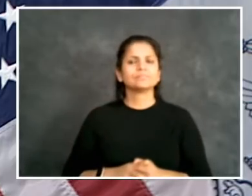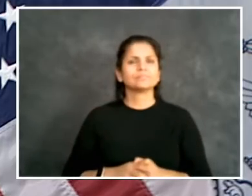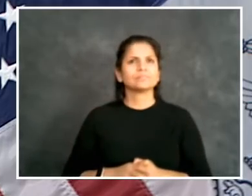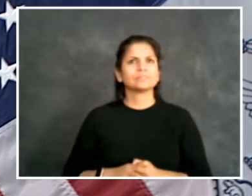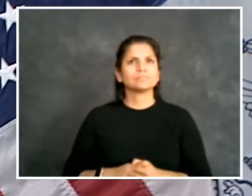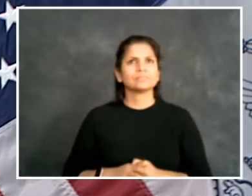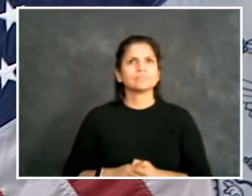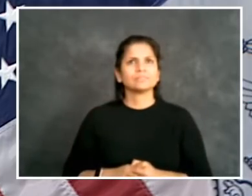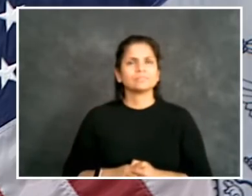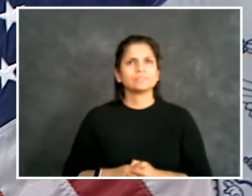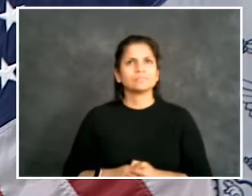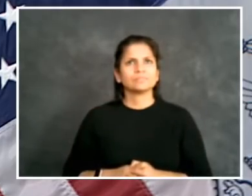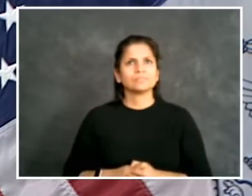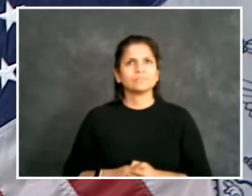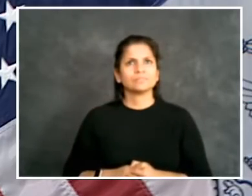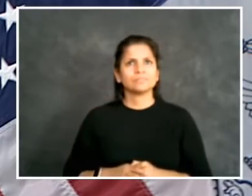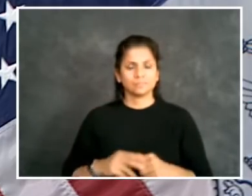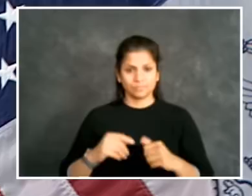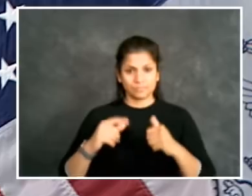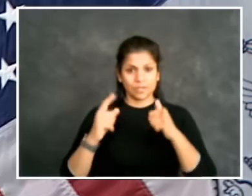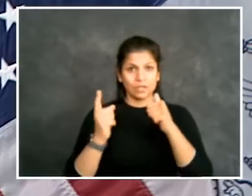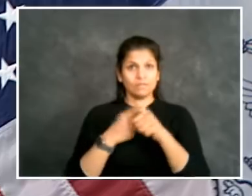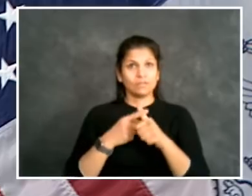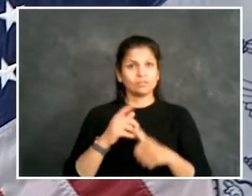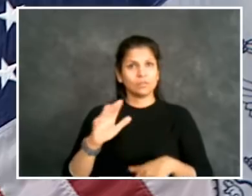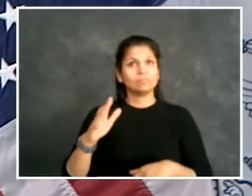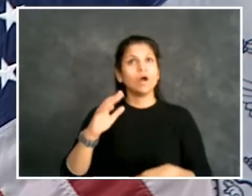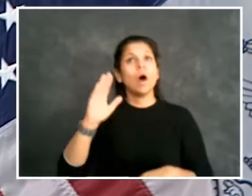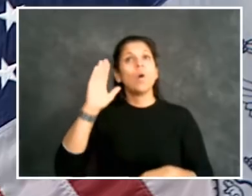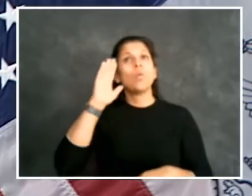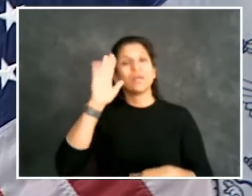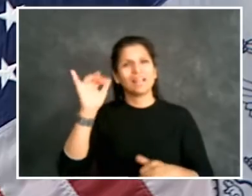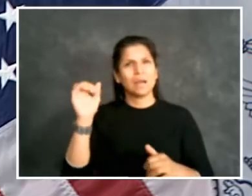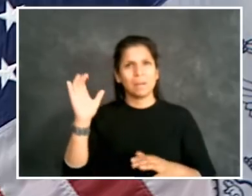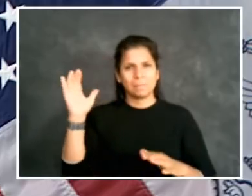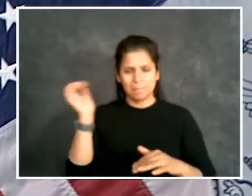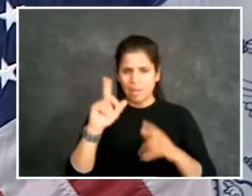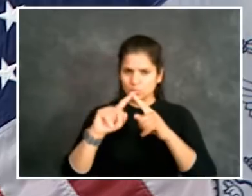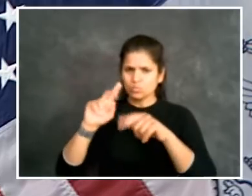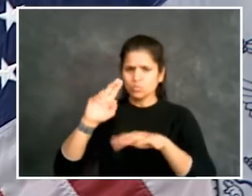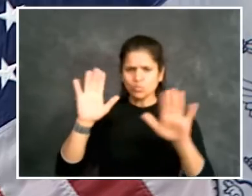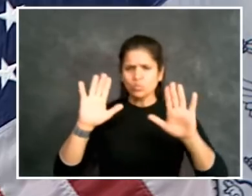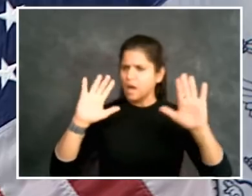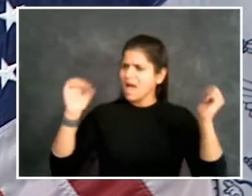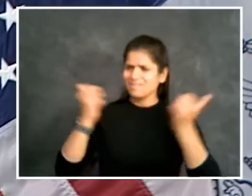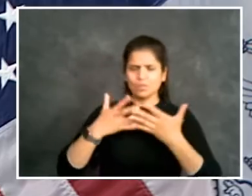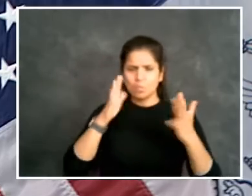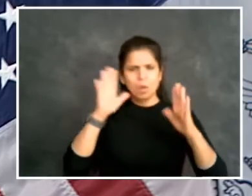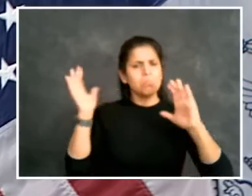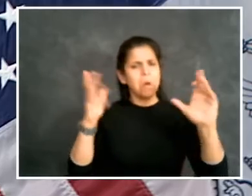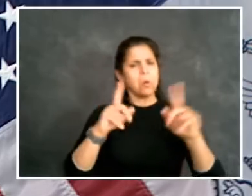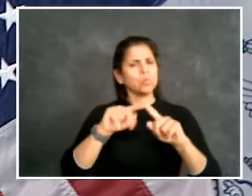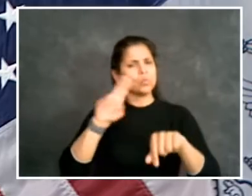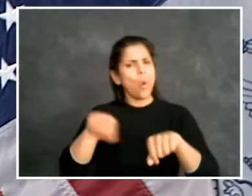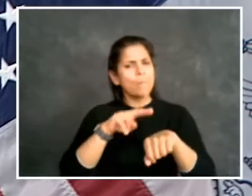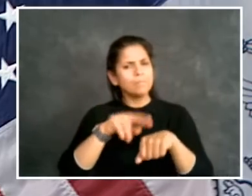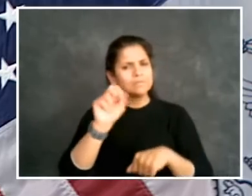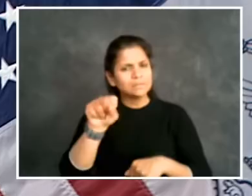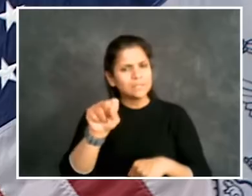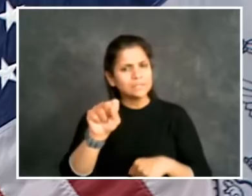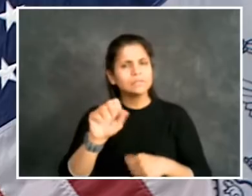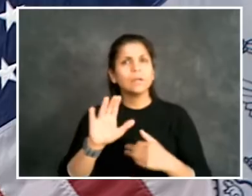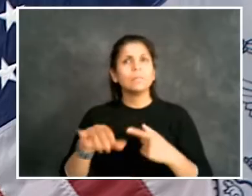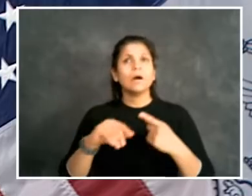First of all, we are going to get back. The how and the when are still unclear, and the facts are not all in, and the science